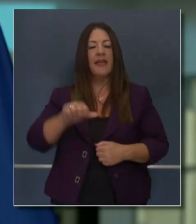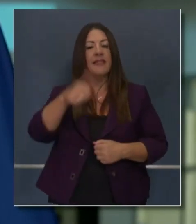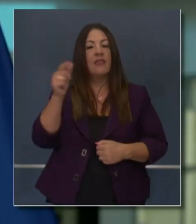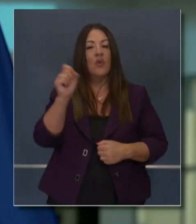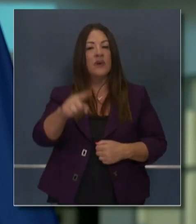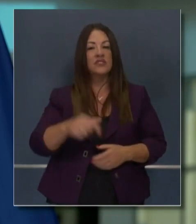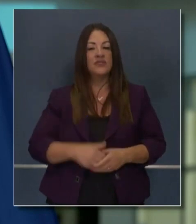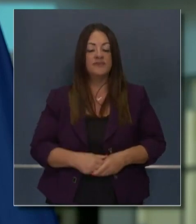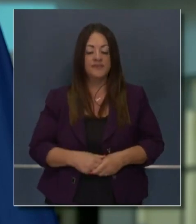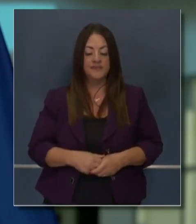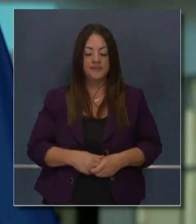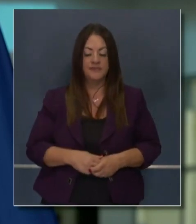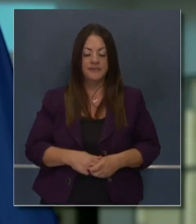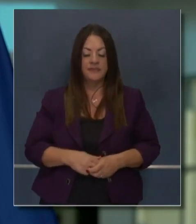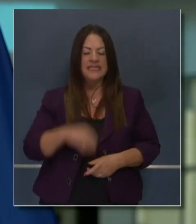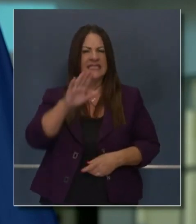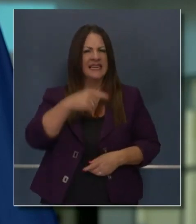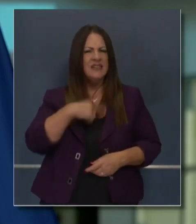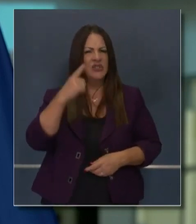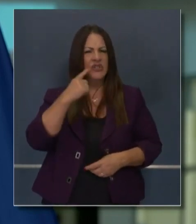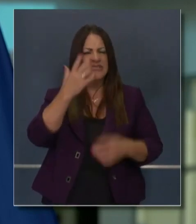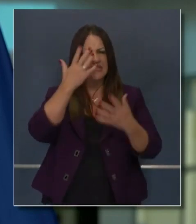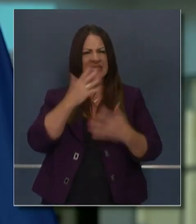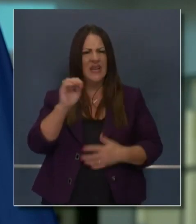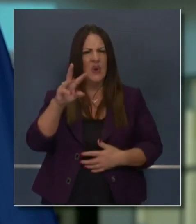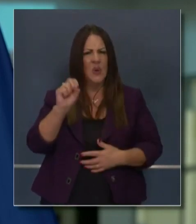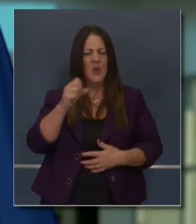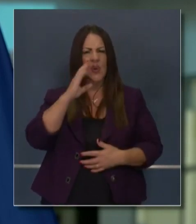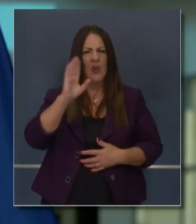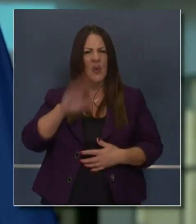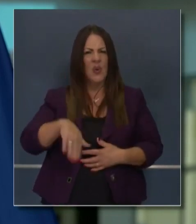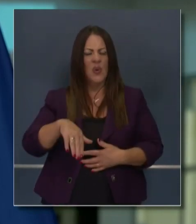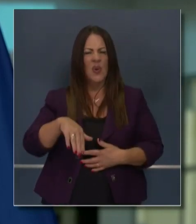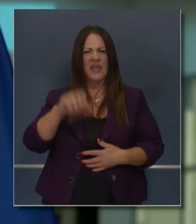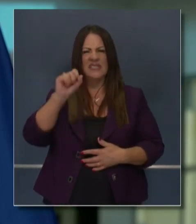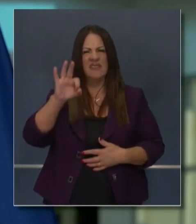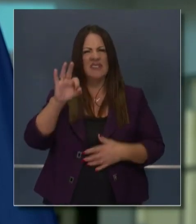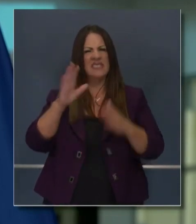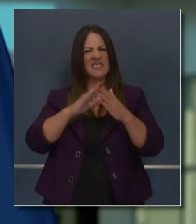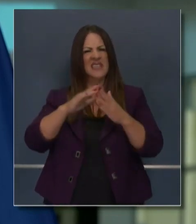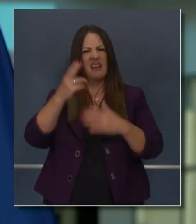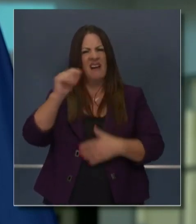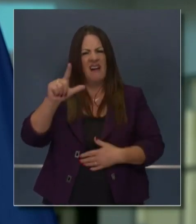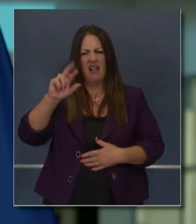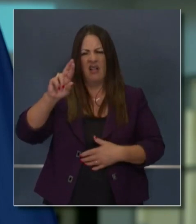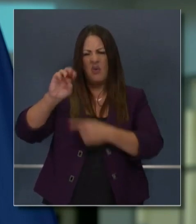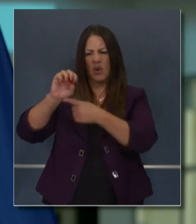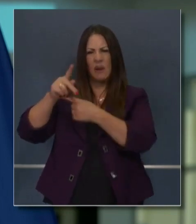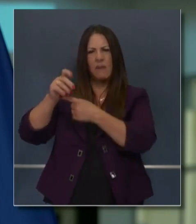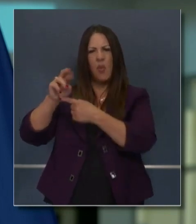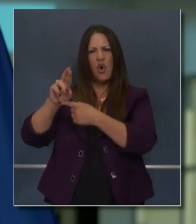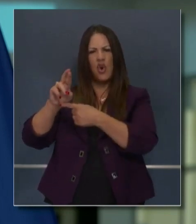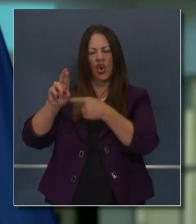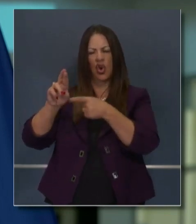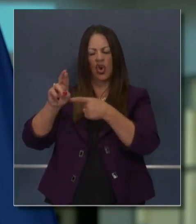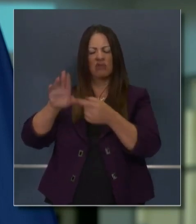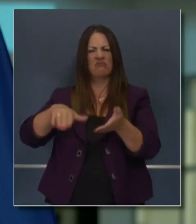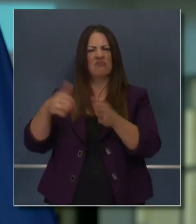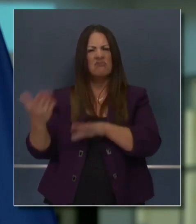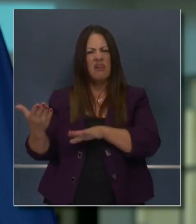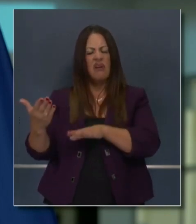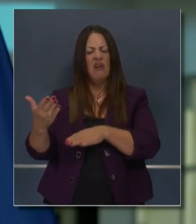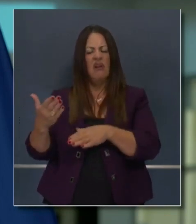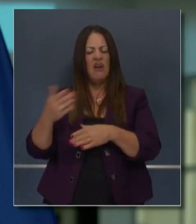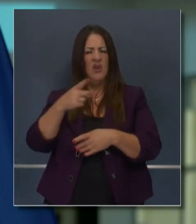Hi, Governor. We have some sad news today with the passing of legendary San Francisco City Hall reporter Barbara Taylor. I'm wondering if there's anything you'd like to